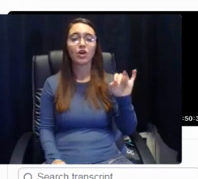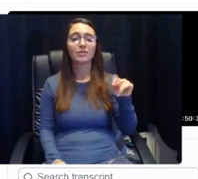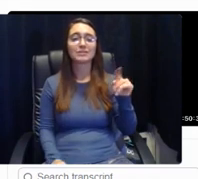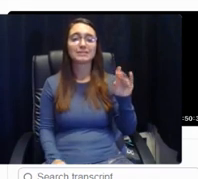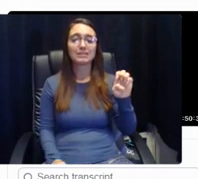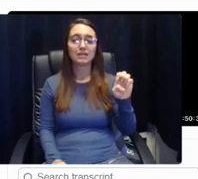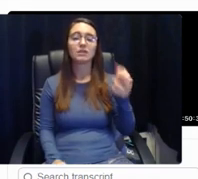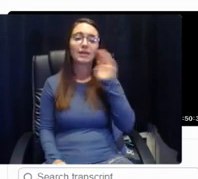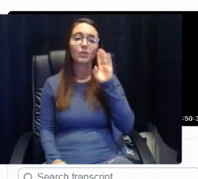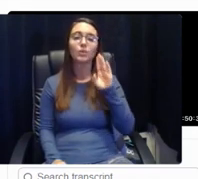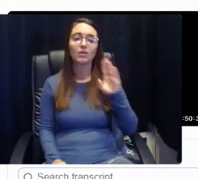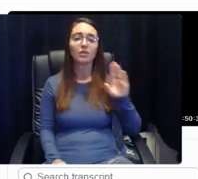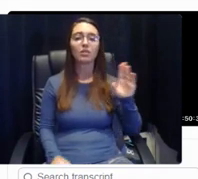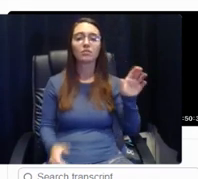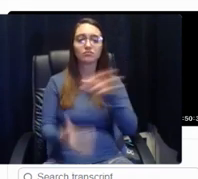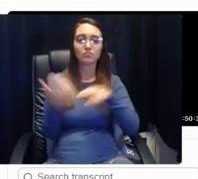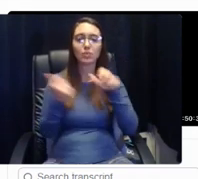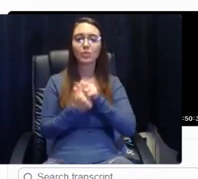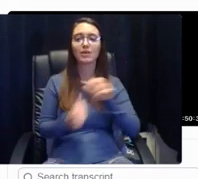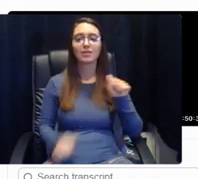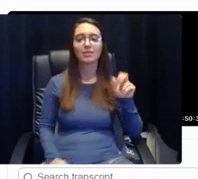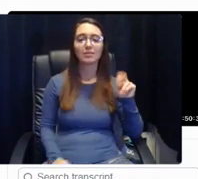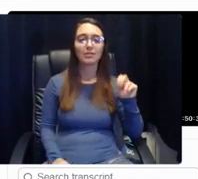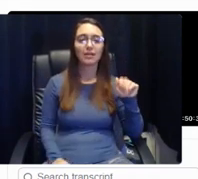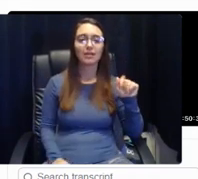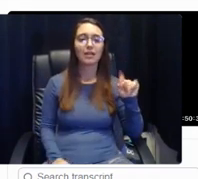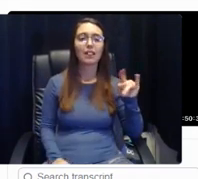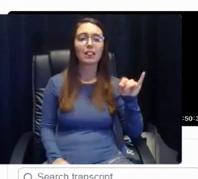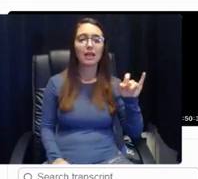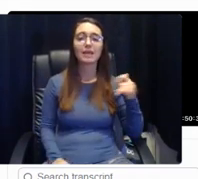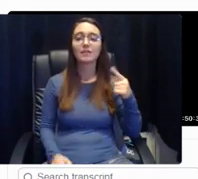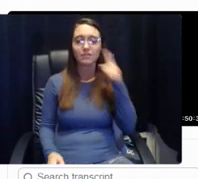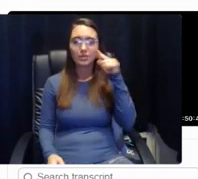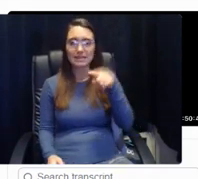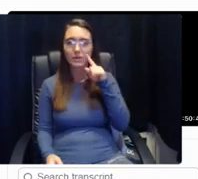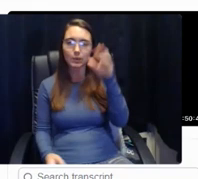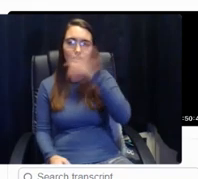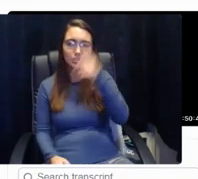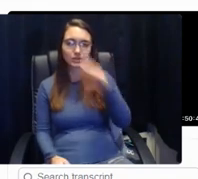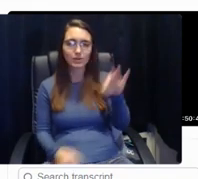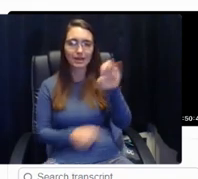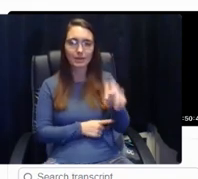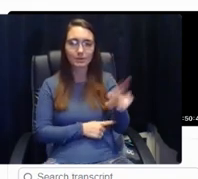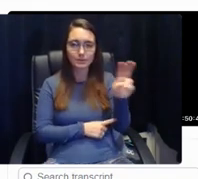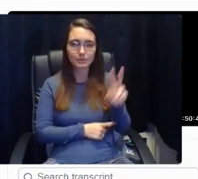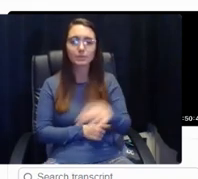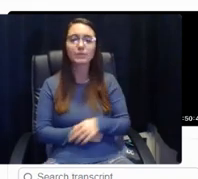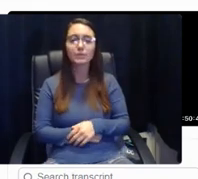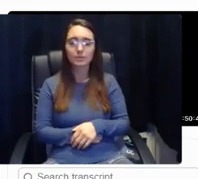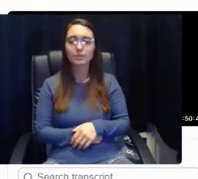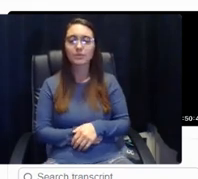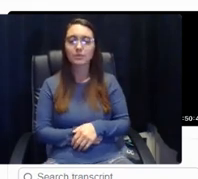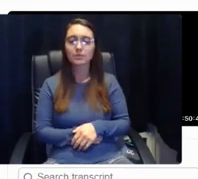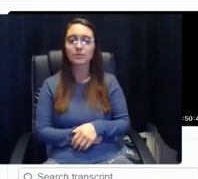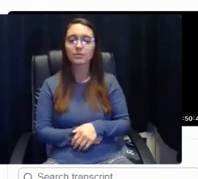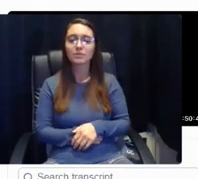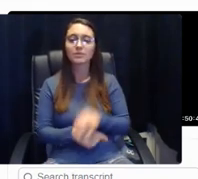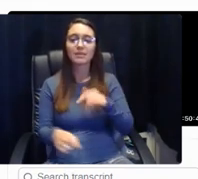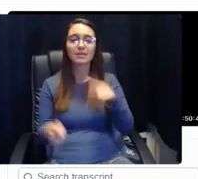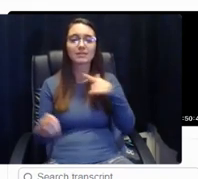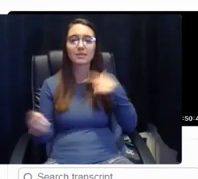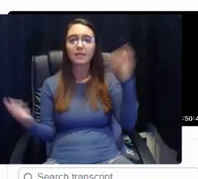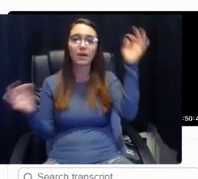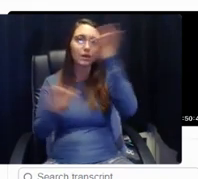with analyte. In this case, we're looking for the iron 2. So here, our iron 2 here is our